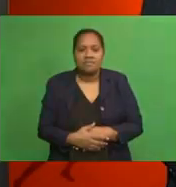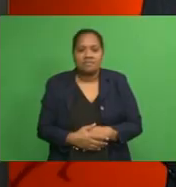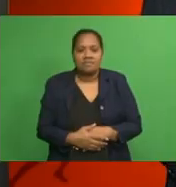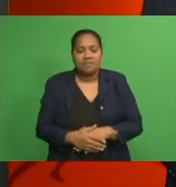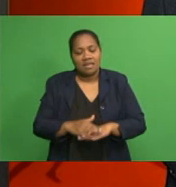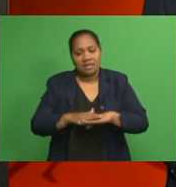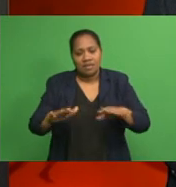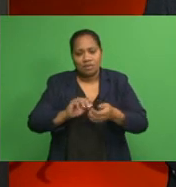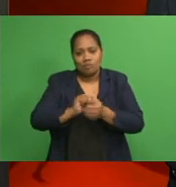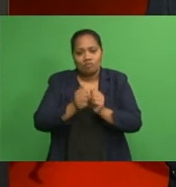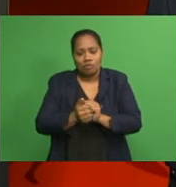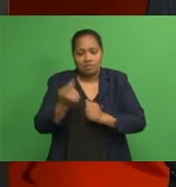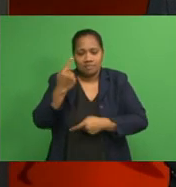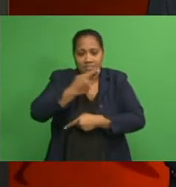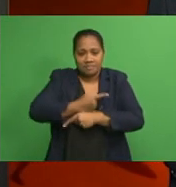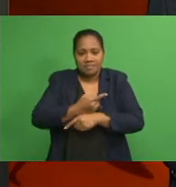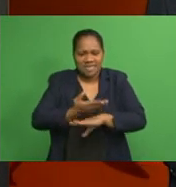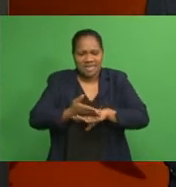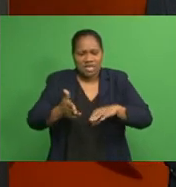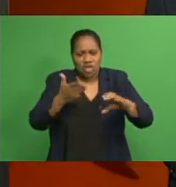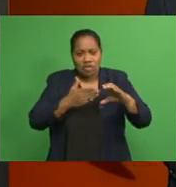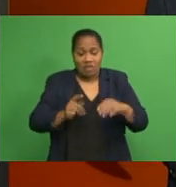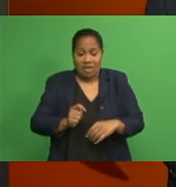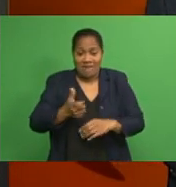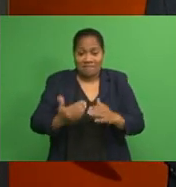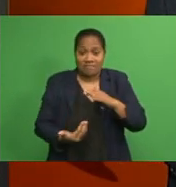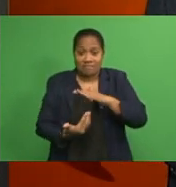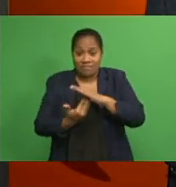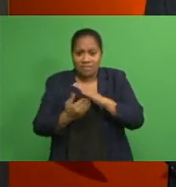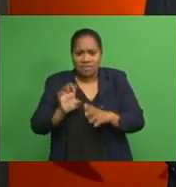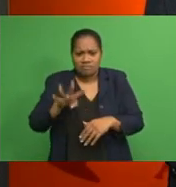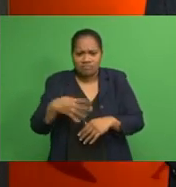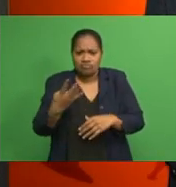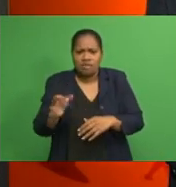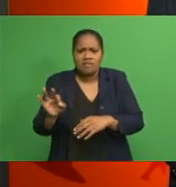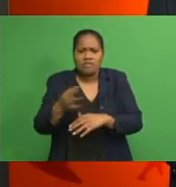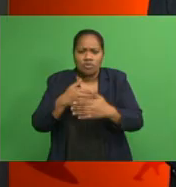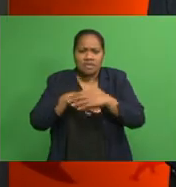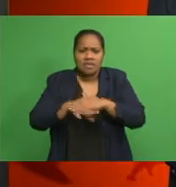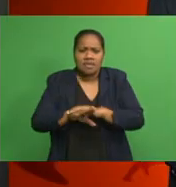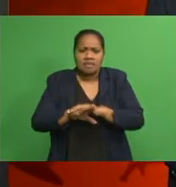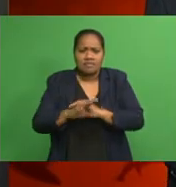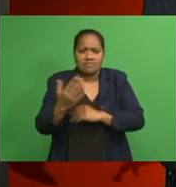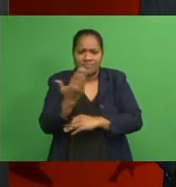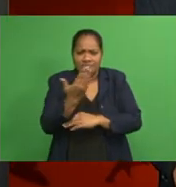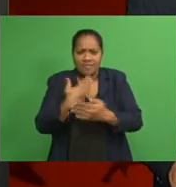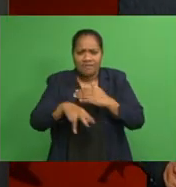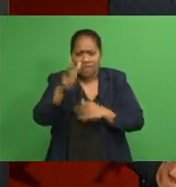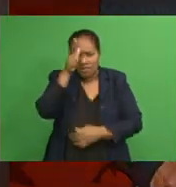That's it from Sports Tonight. In new media after the break, check out the Float in Theatre in France. This and more coming up.